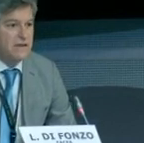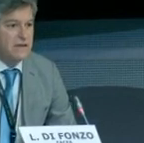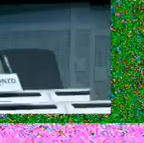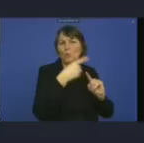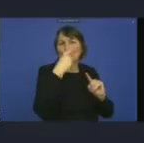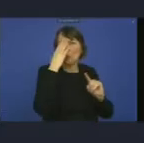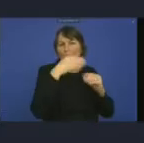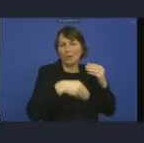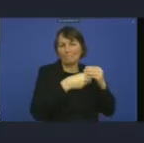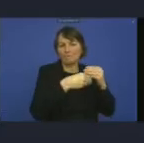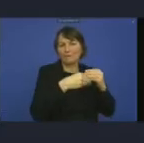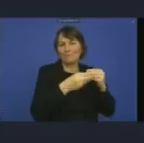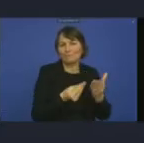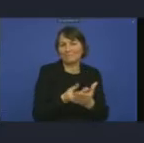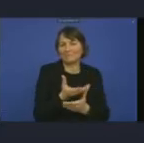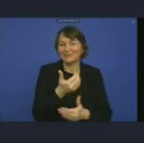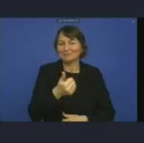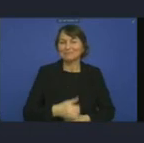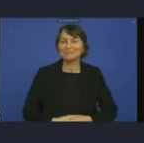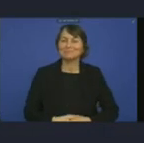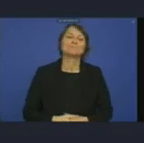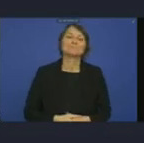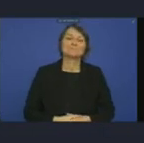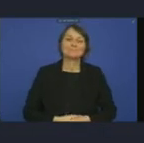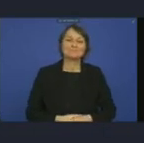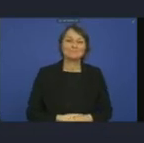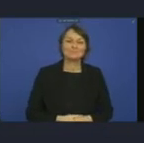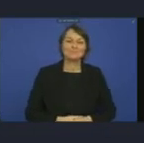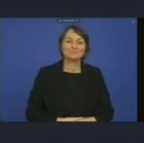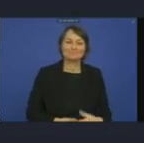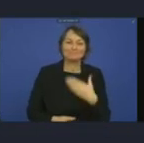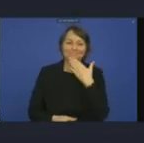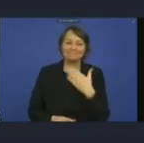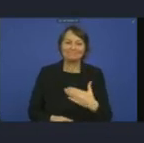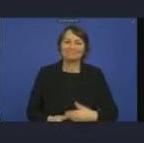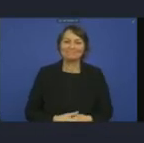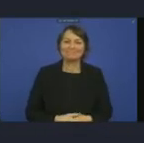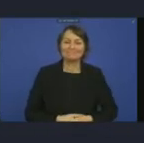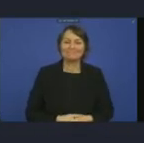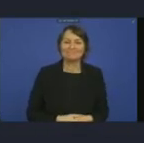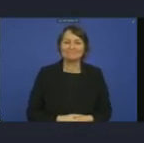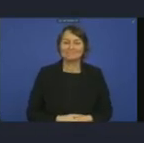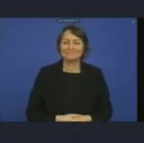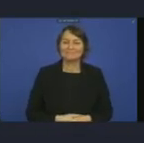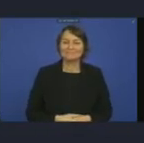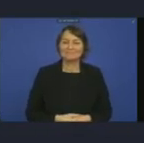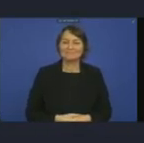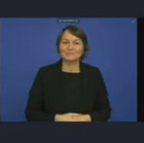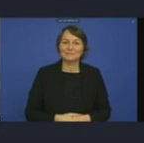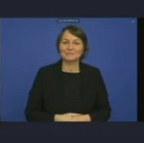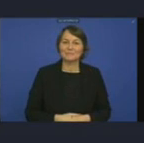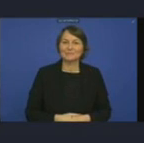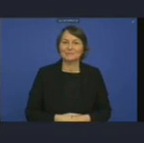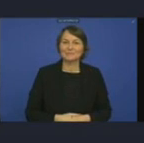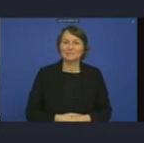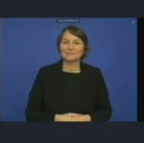additional information. Thank you, Luciano. Thank you, Luciano. And now I see on the screen that the